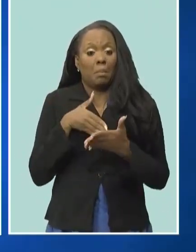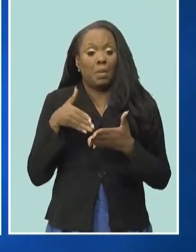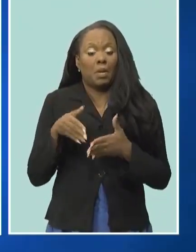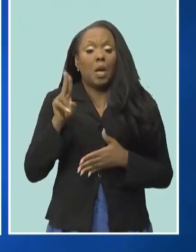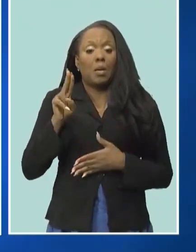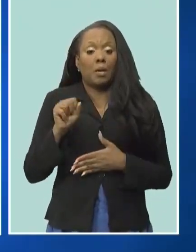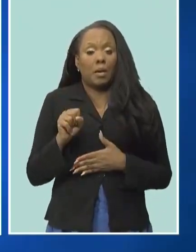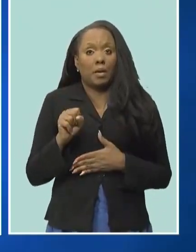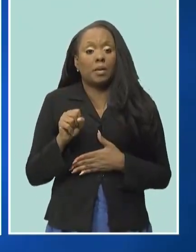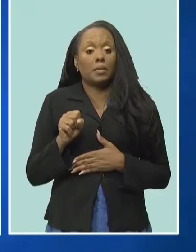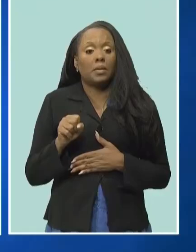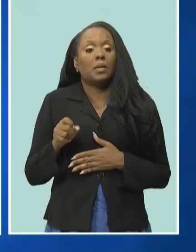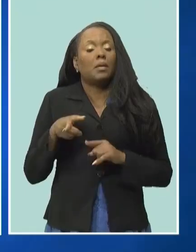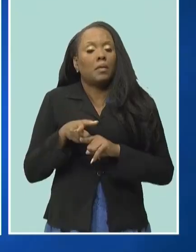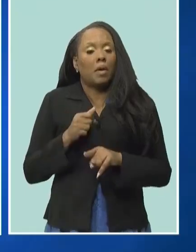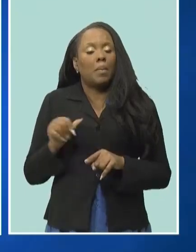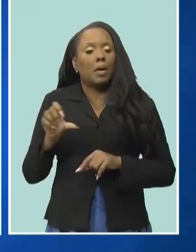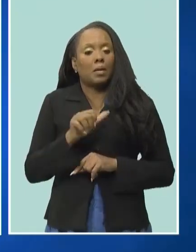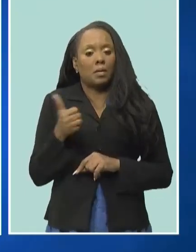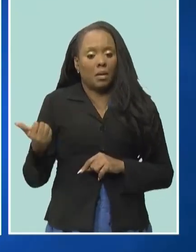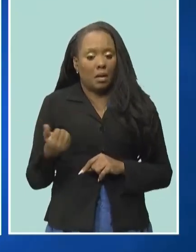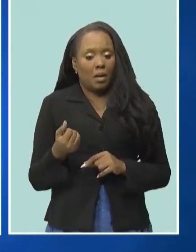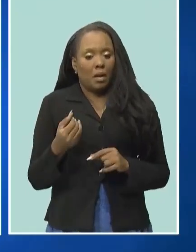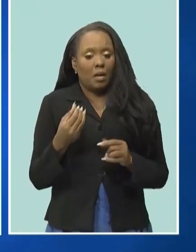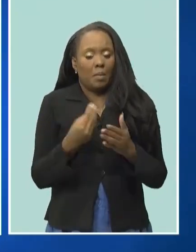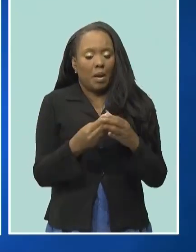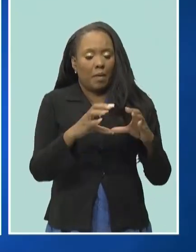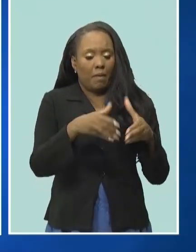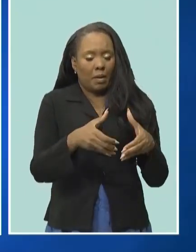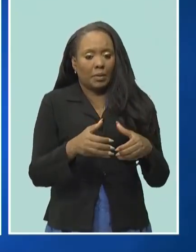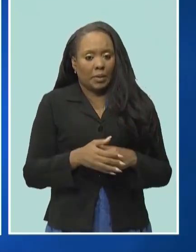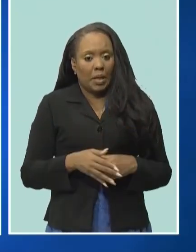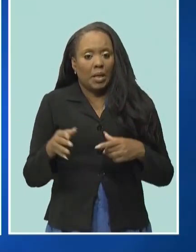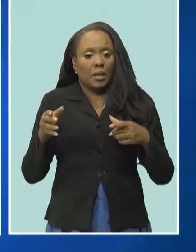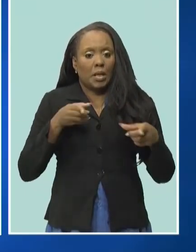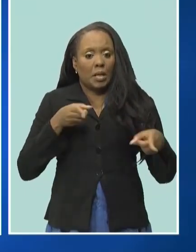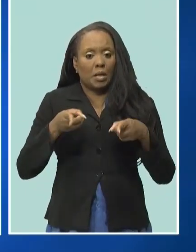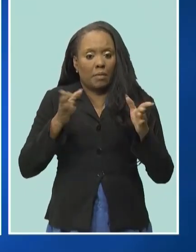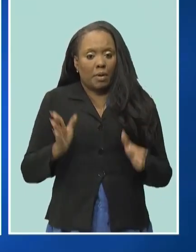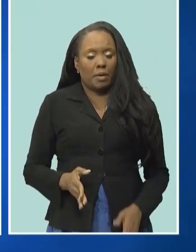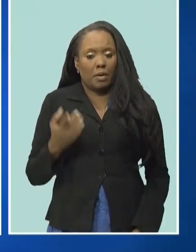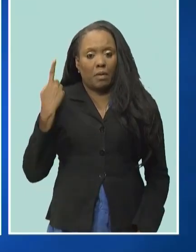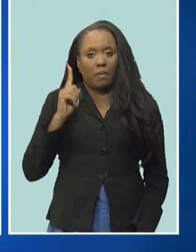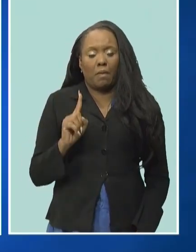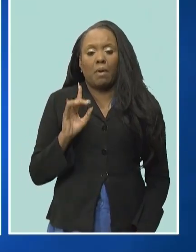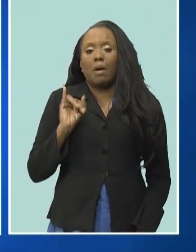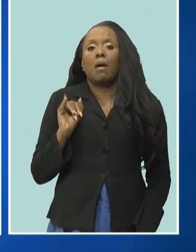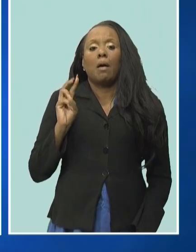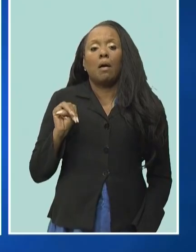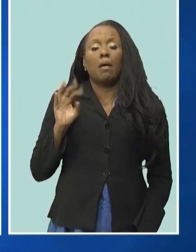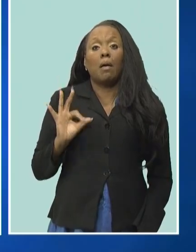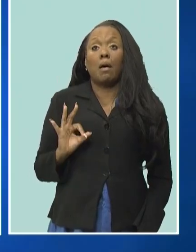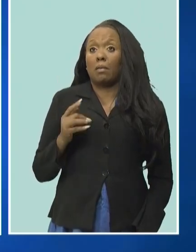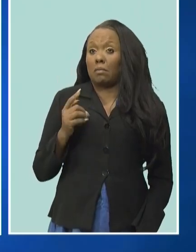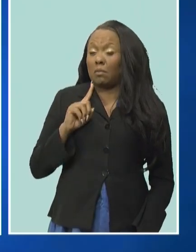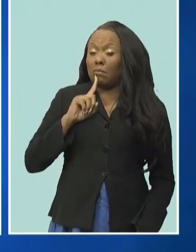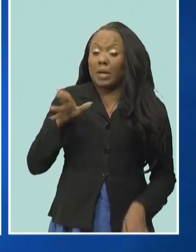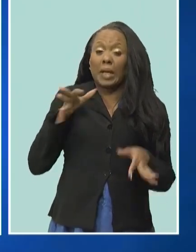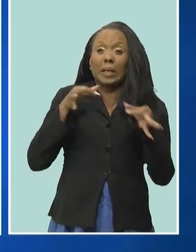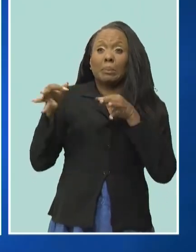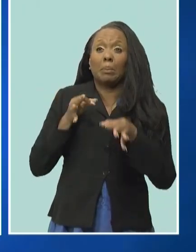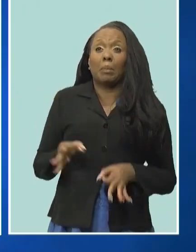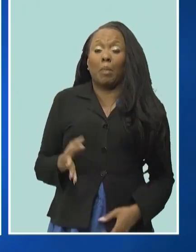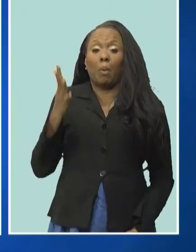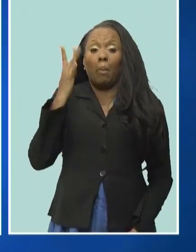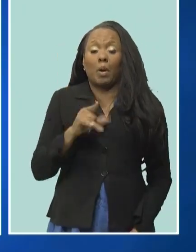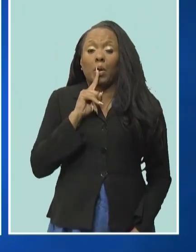from the Resilience and Sustainability Trust. Managing Director of the IMF, Kristalina Georgieva, explains why the